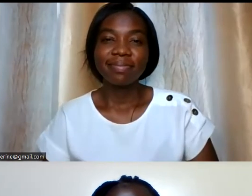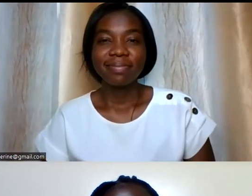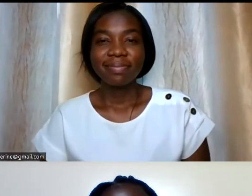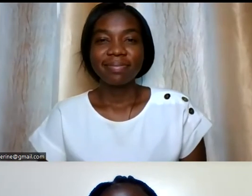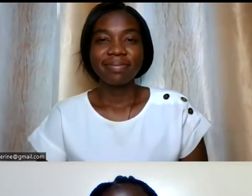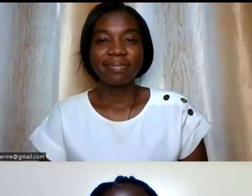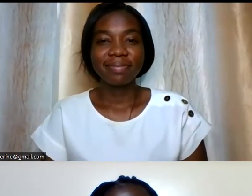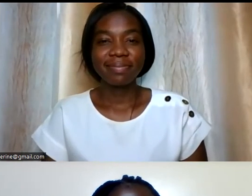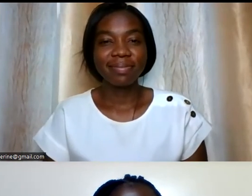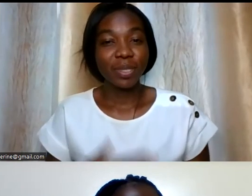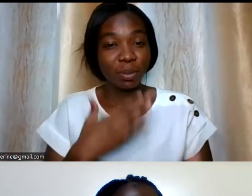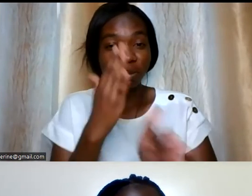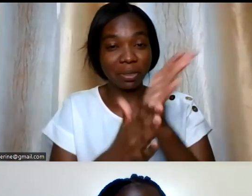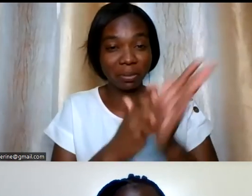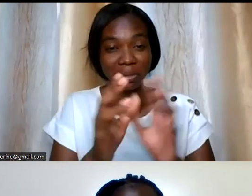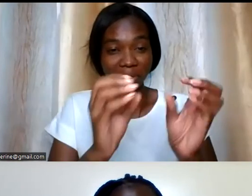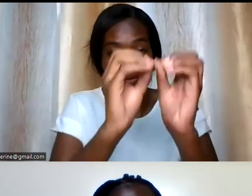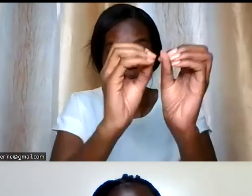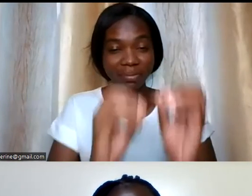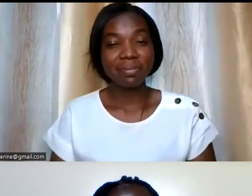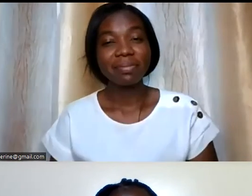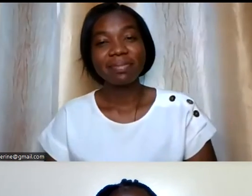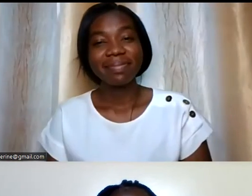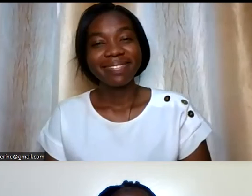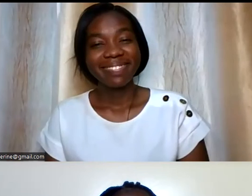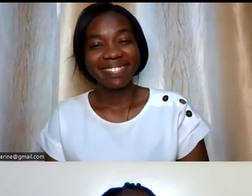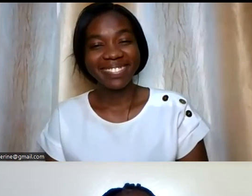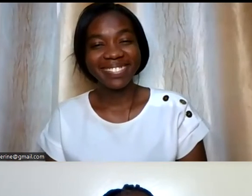Kevin, I had not prepared a parting shot.